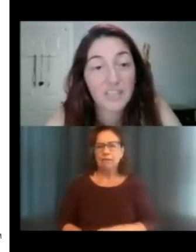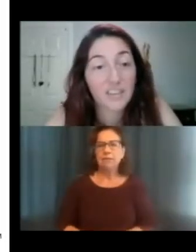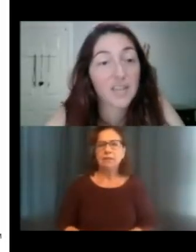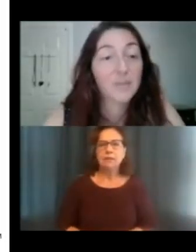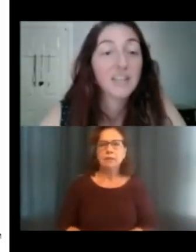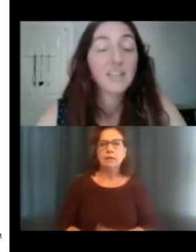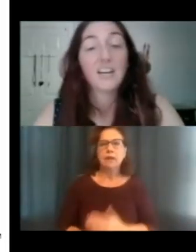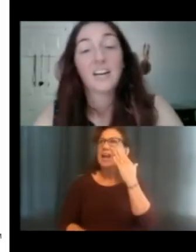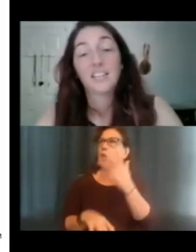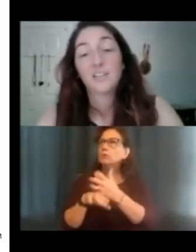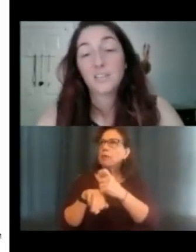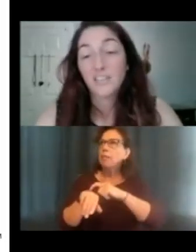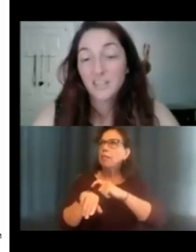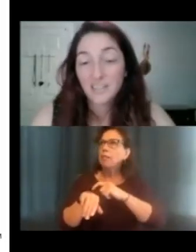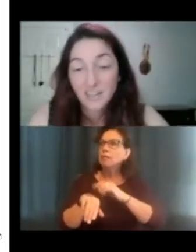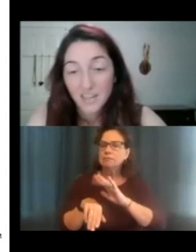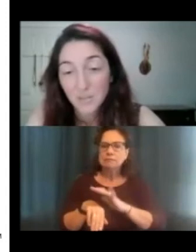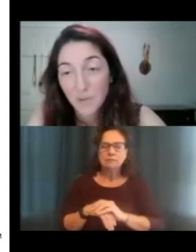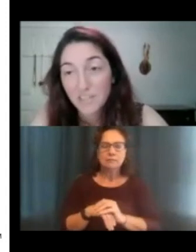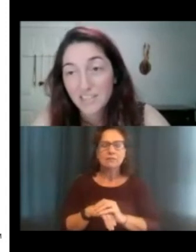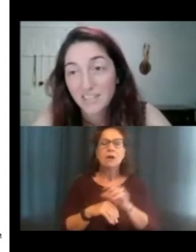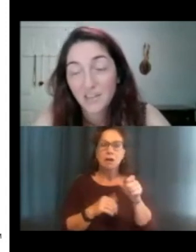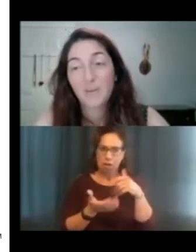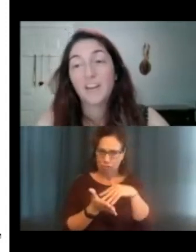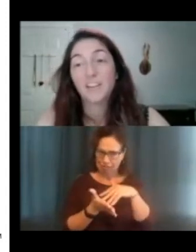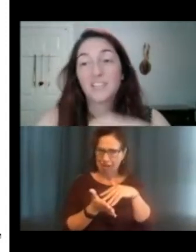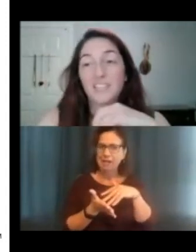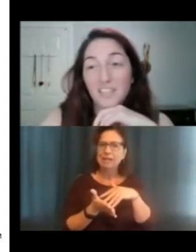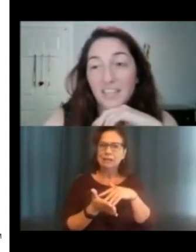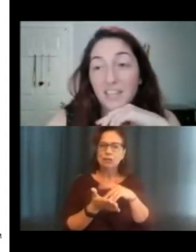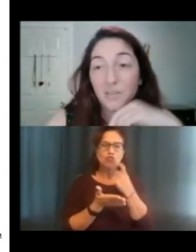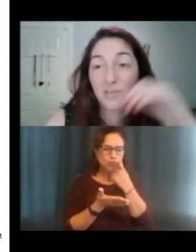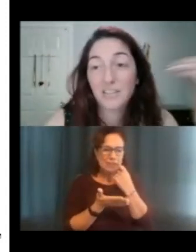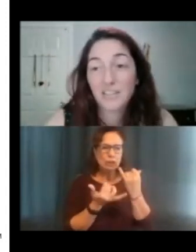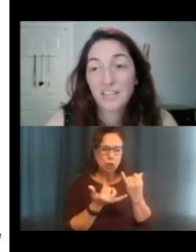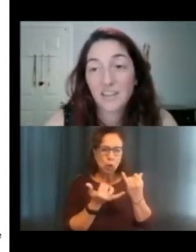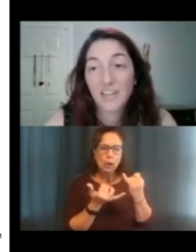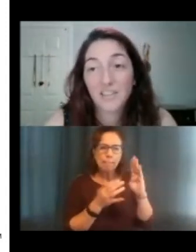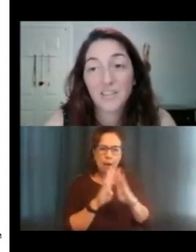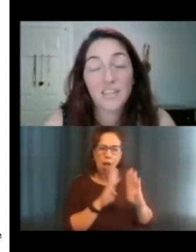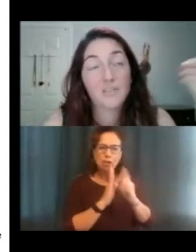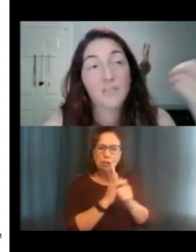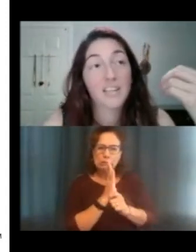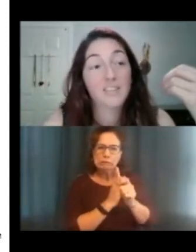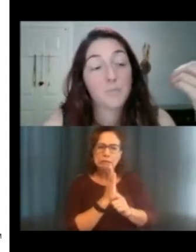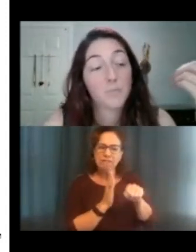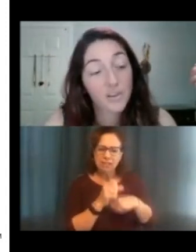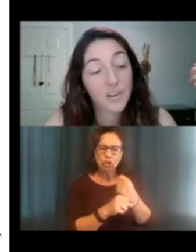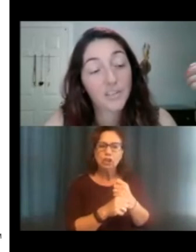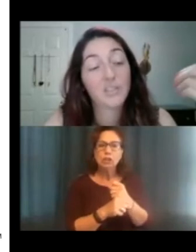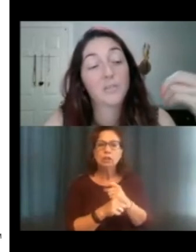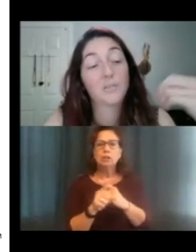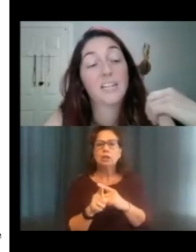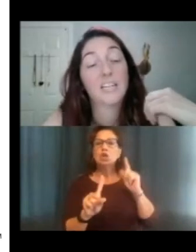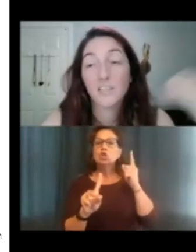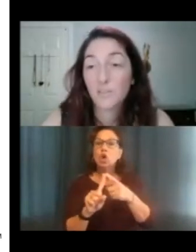know I'm almost out of time. So there was another study that was published in Current Biology this year that used the targeted lucidity reactivation